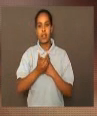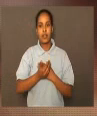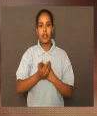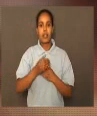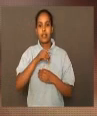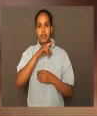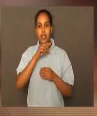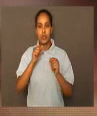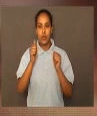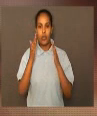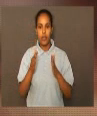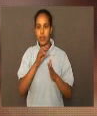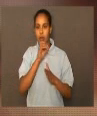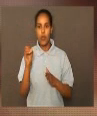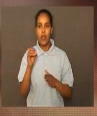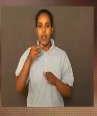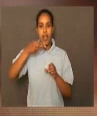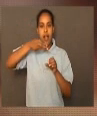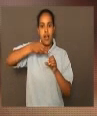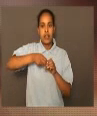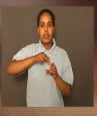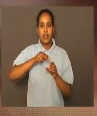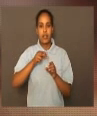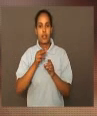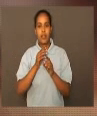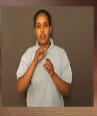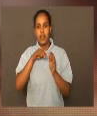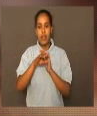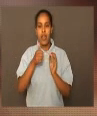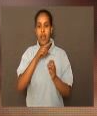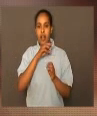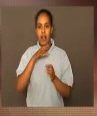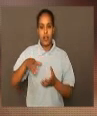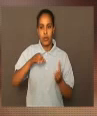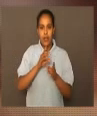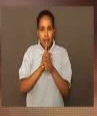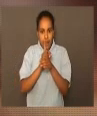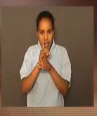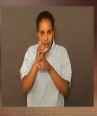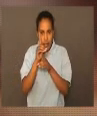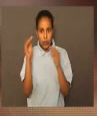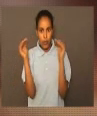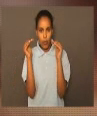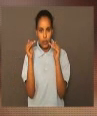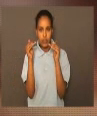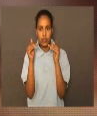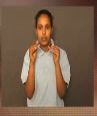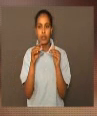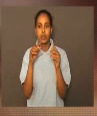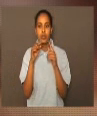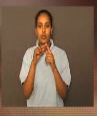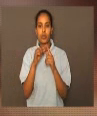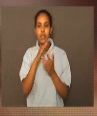the solubility of a gas in a liquid is directly proportional to